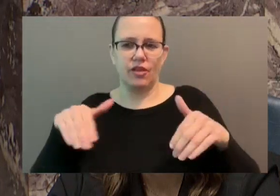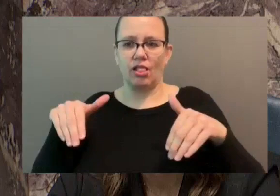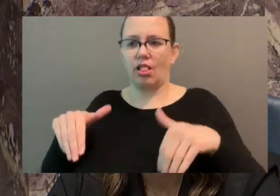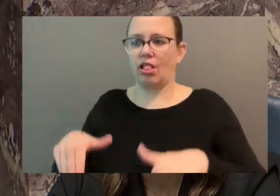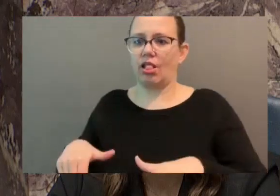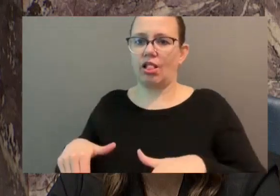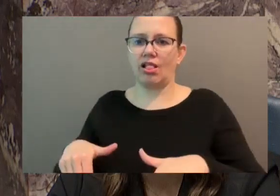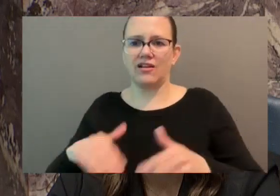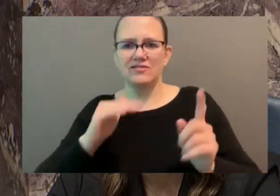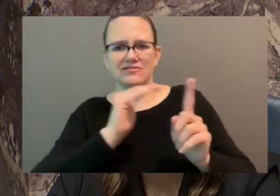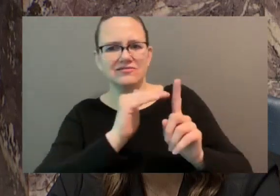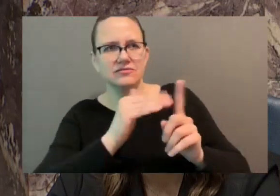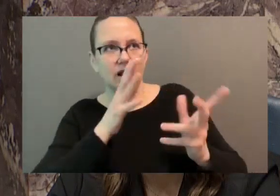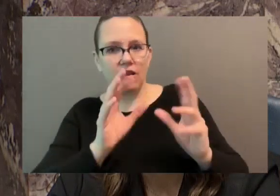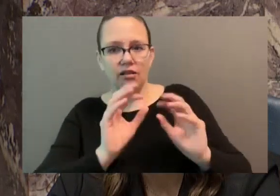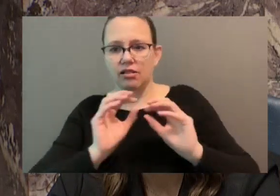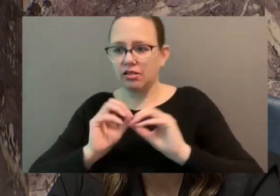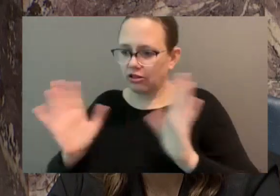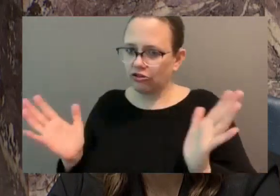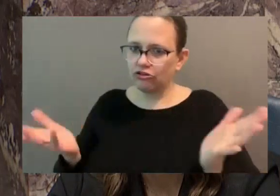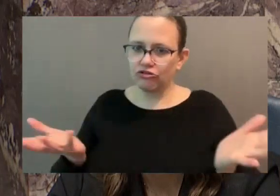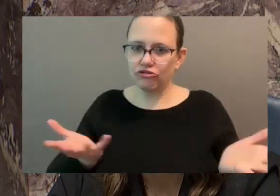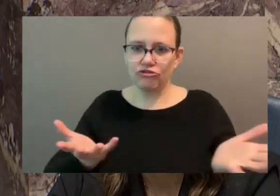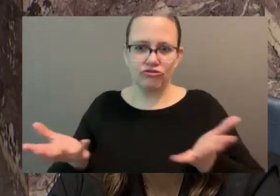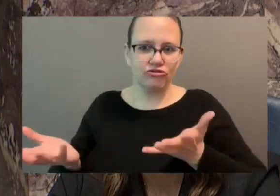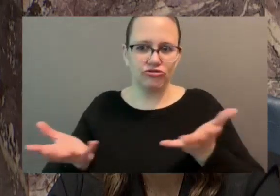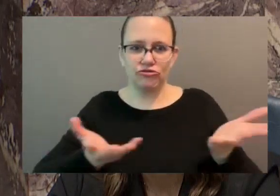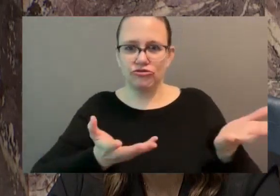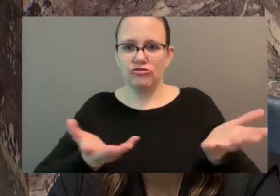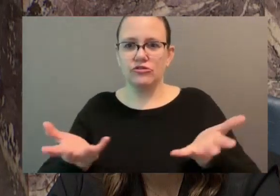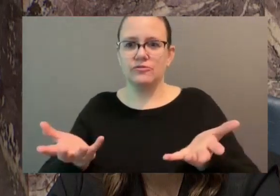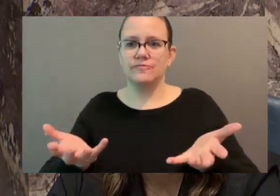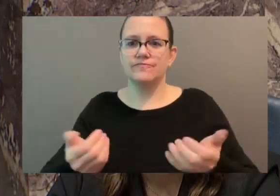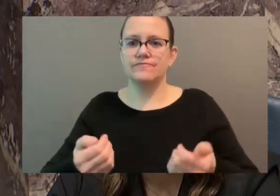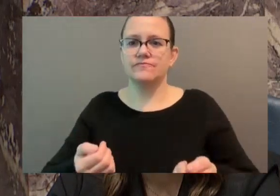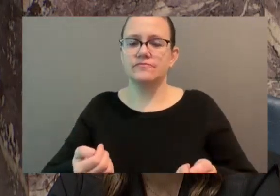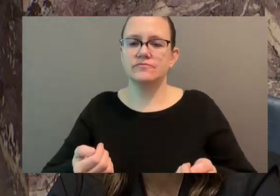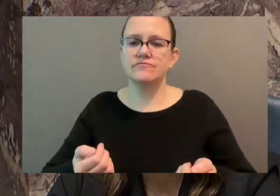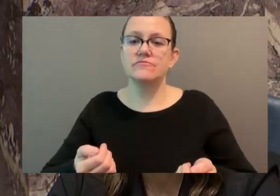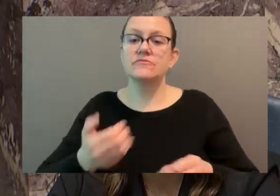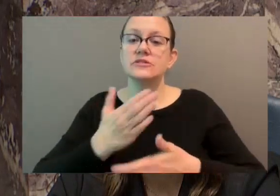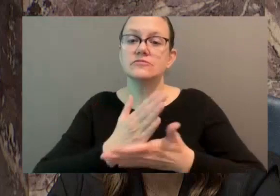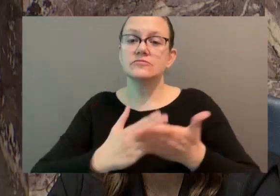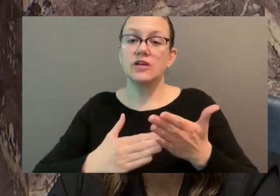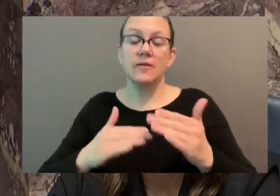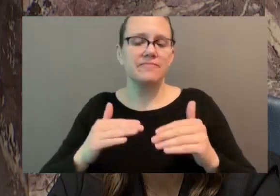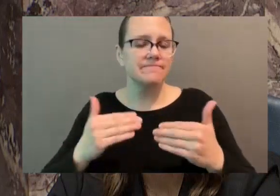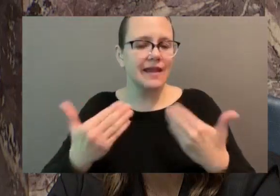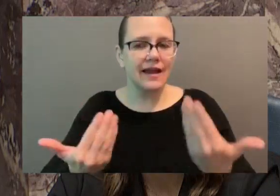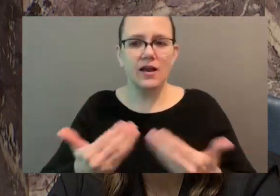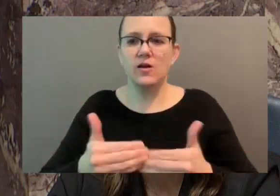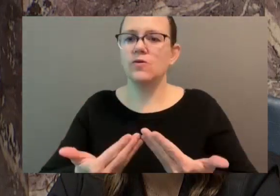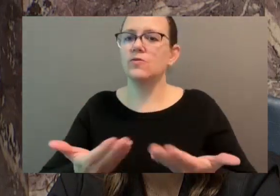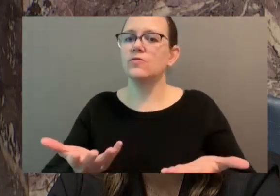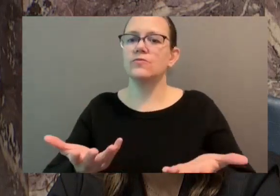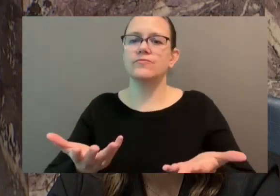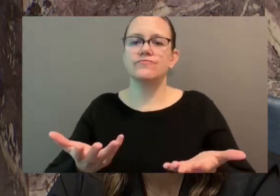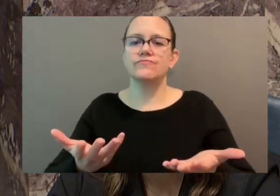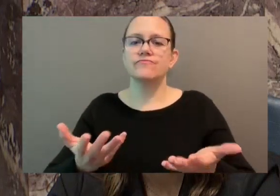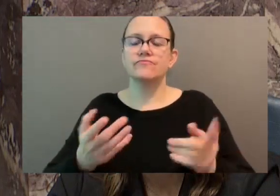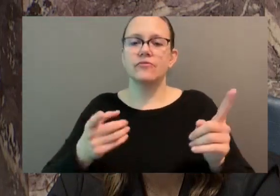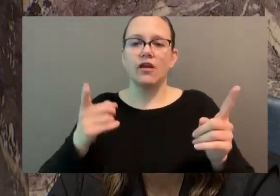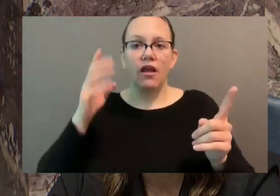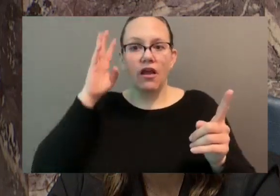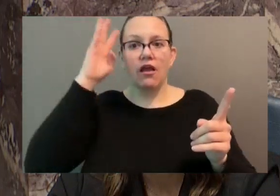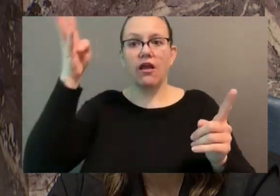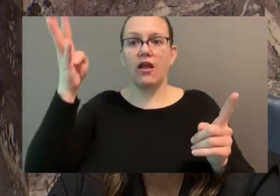issue was raised here, and then he must have gotten a call from the Premier's office because he came up with his so-called solution